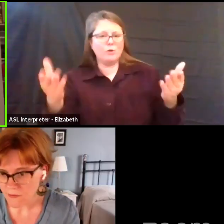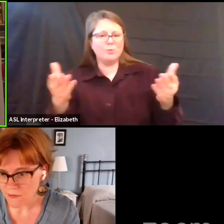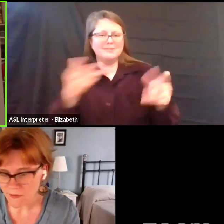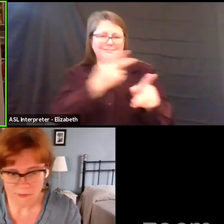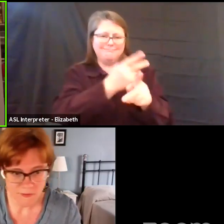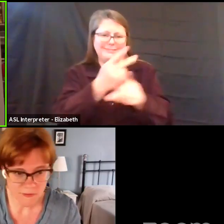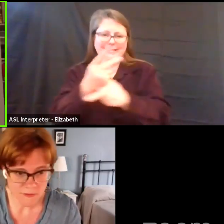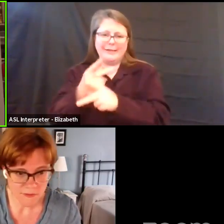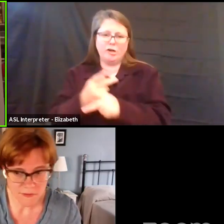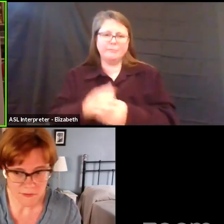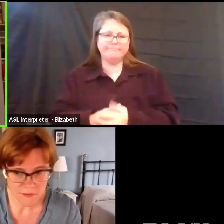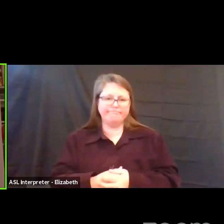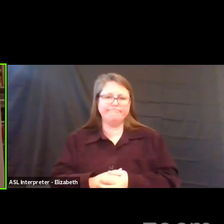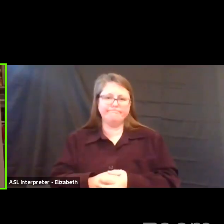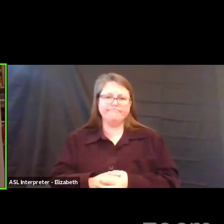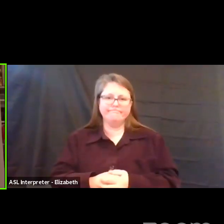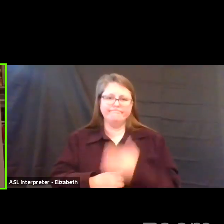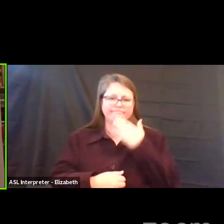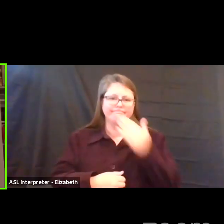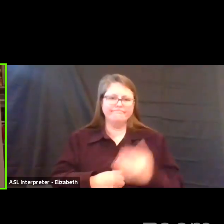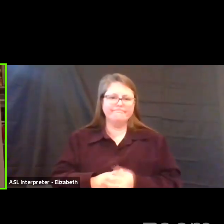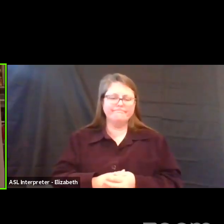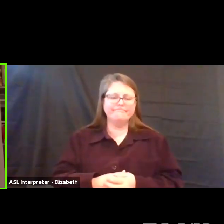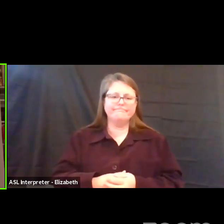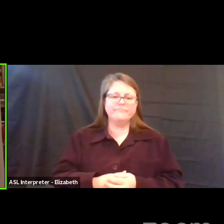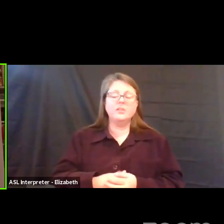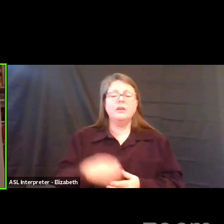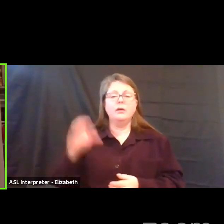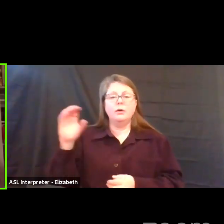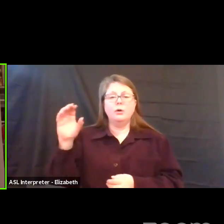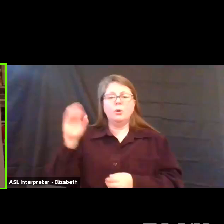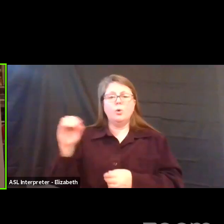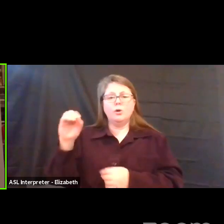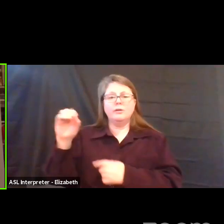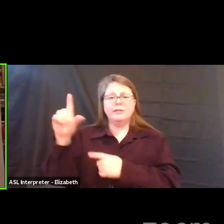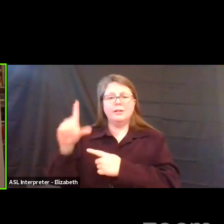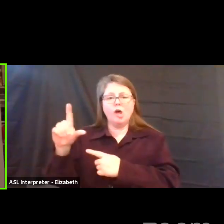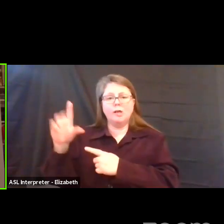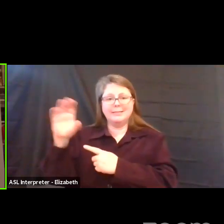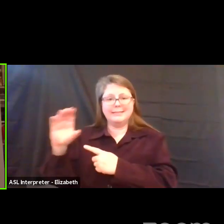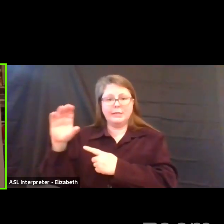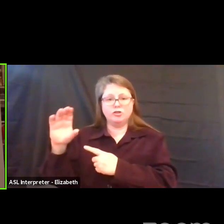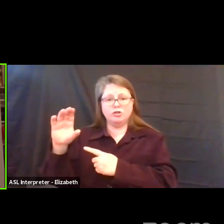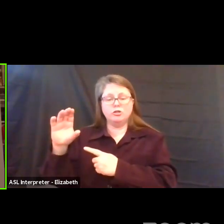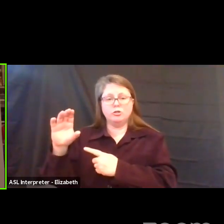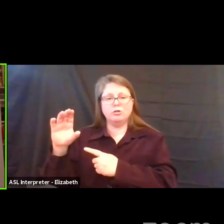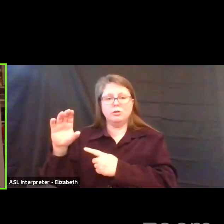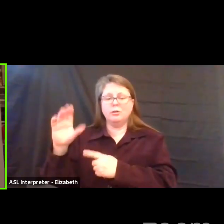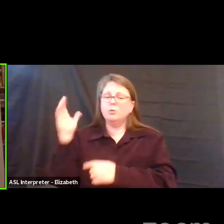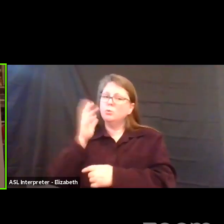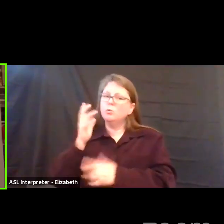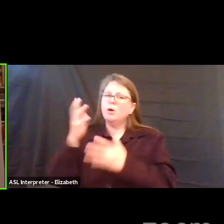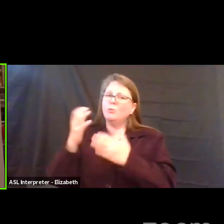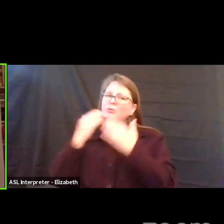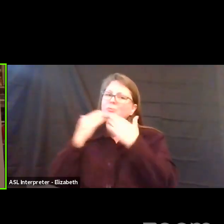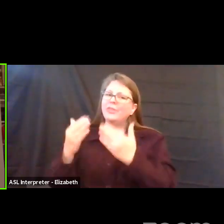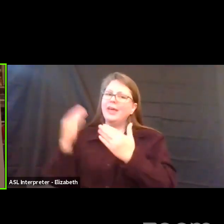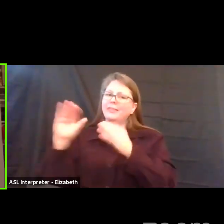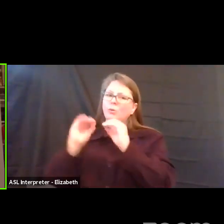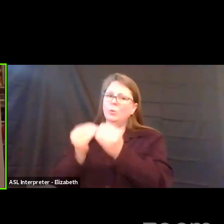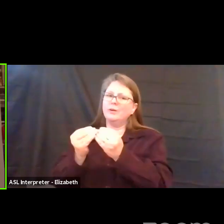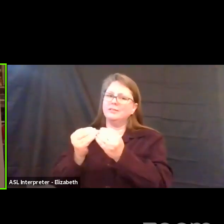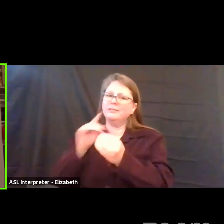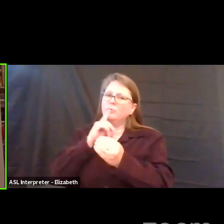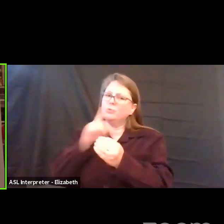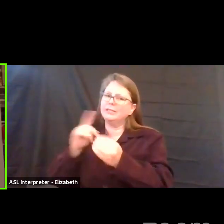Oregon Law Center, I just want to put in a note of thanks. It's been a tremendous partner in putting together this event and putting